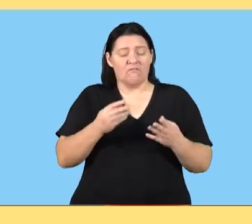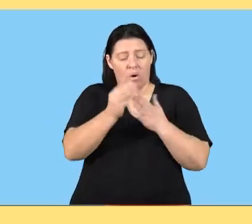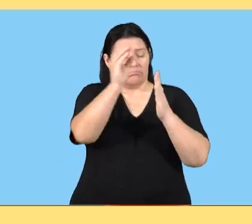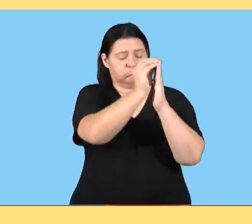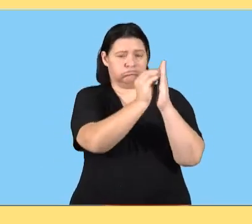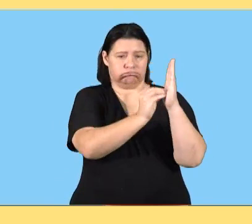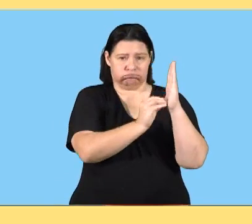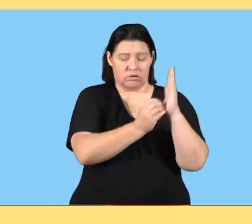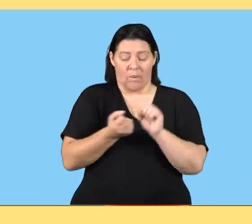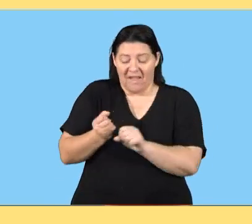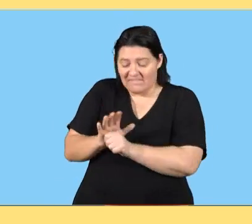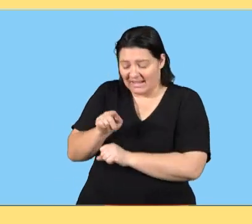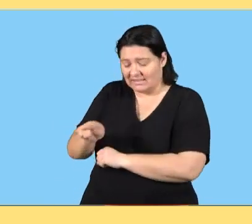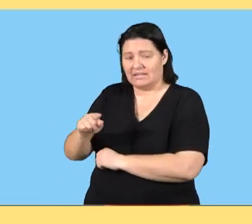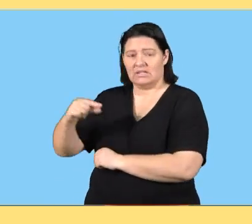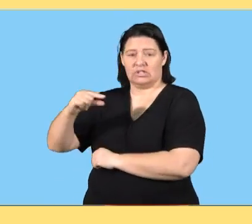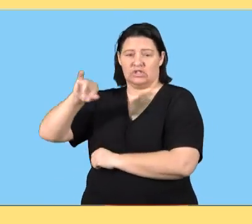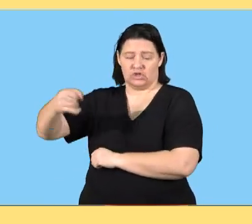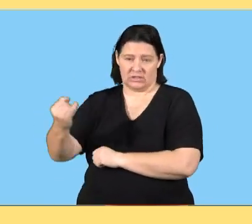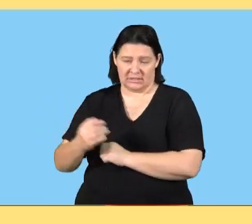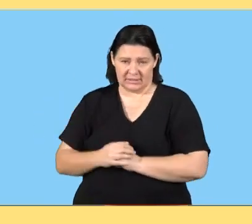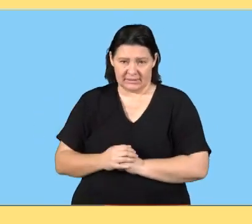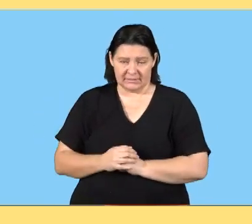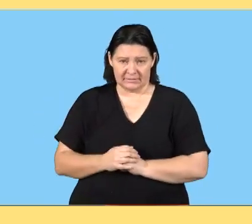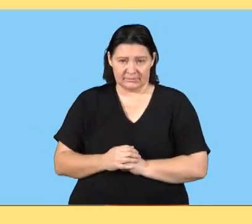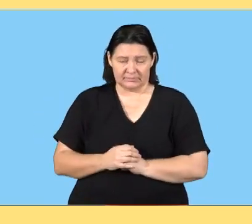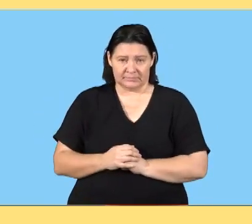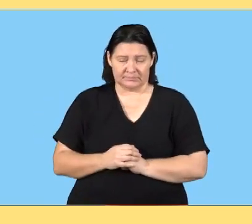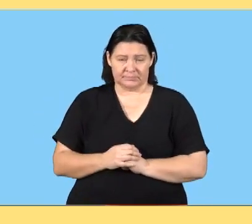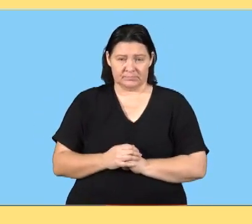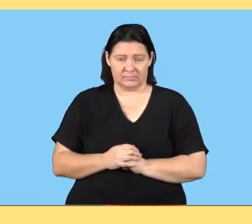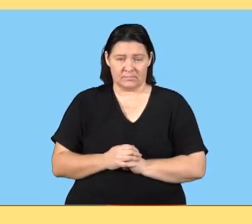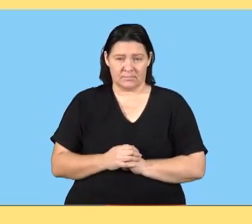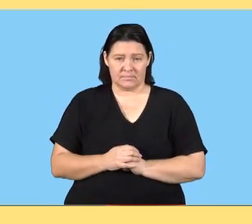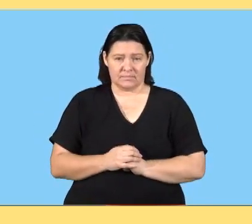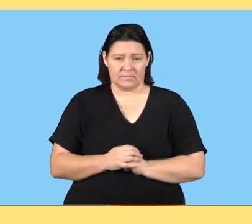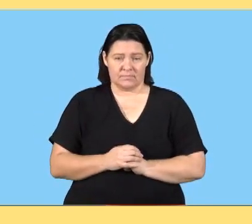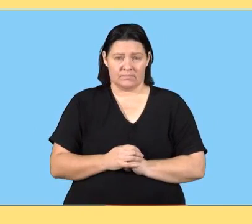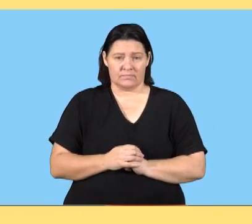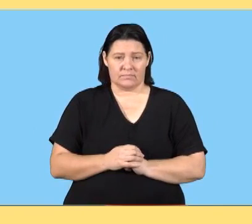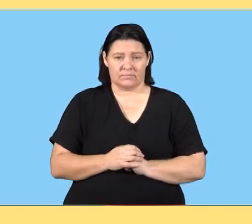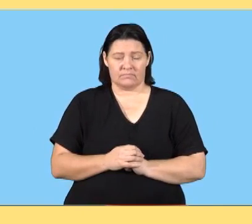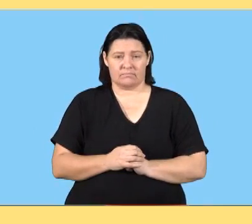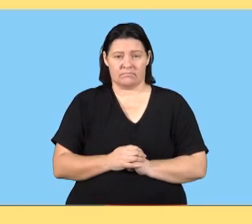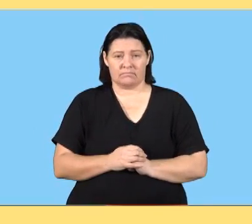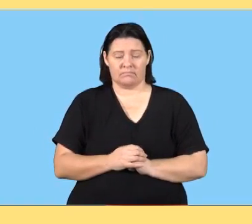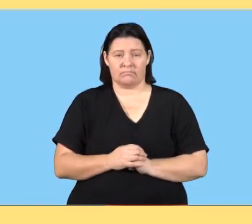equation on transactions that affect the general journal.